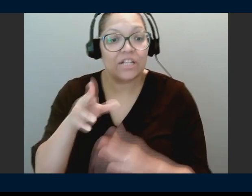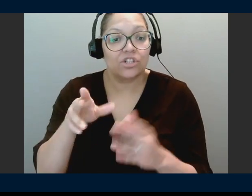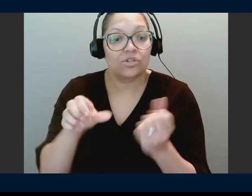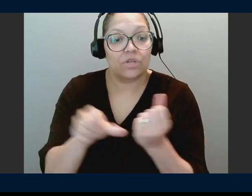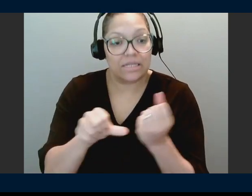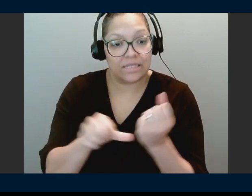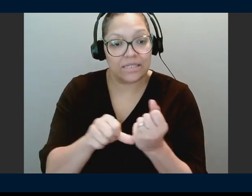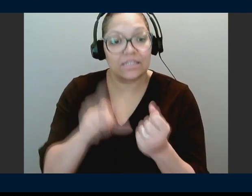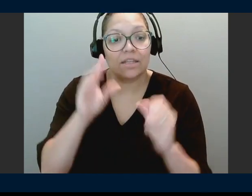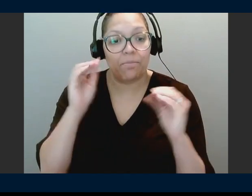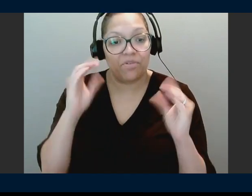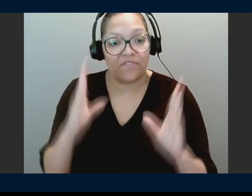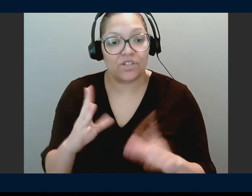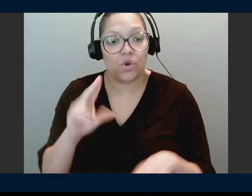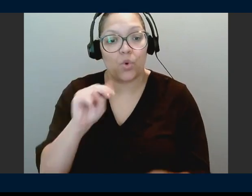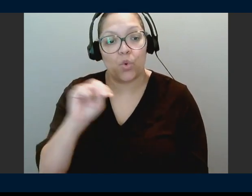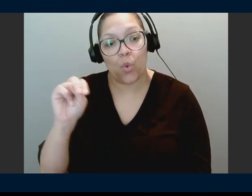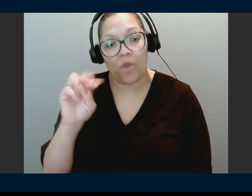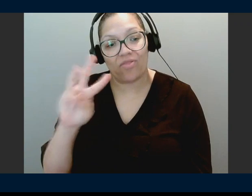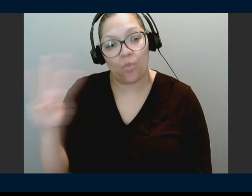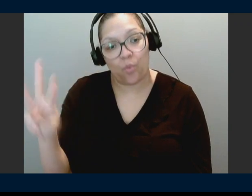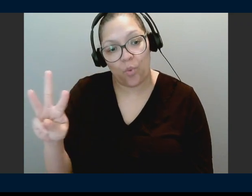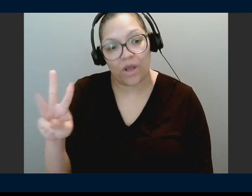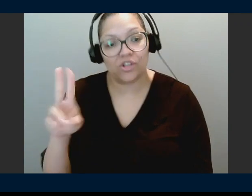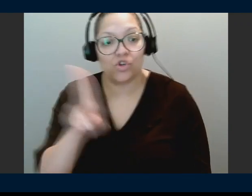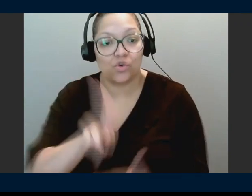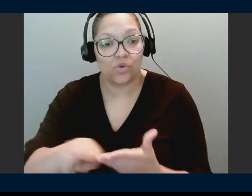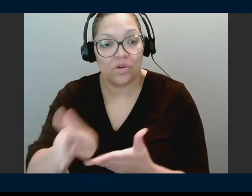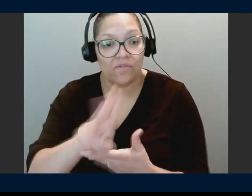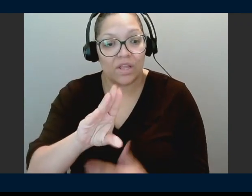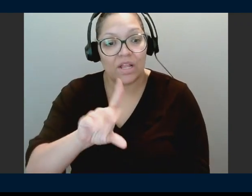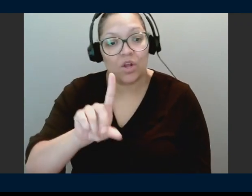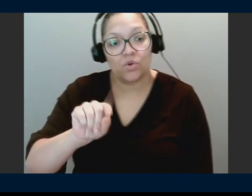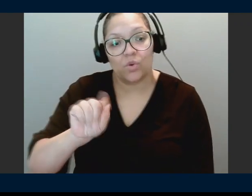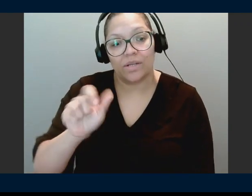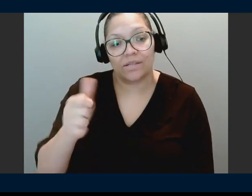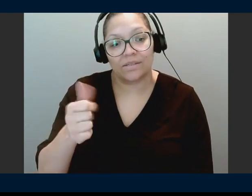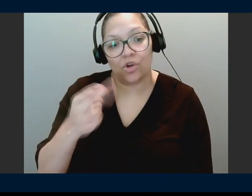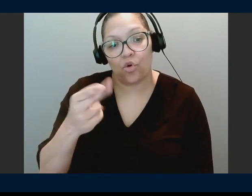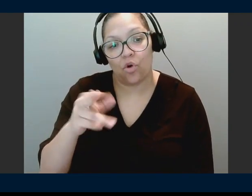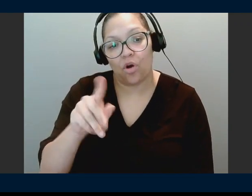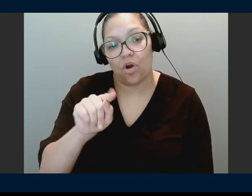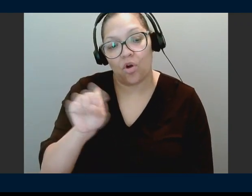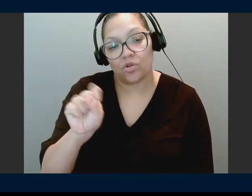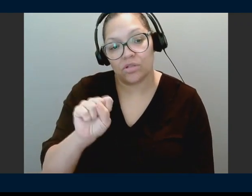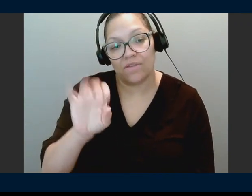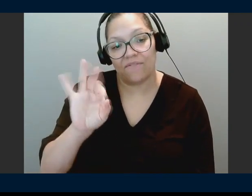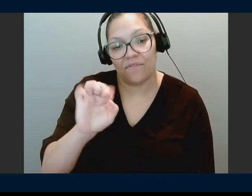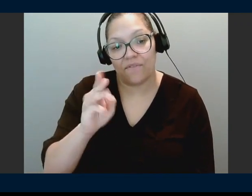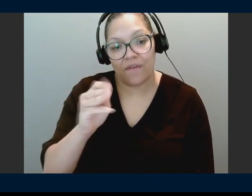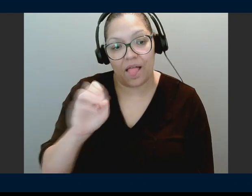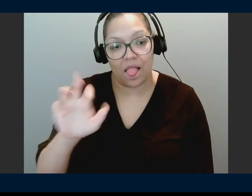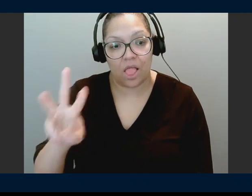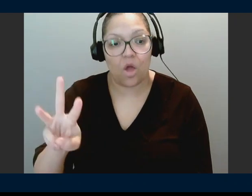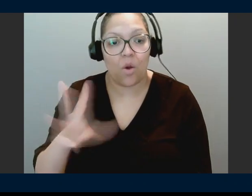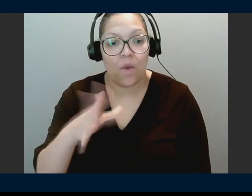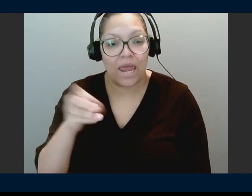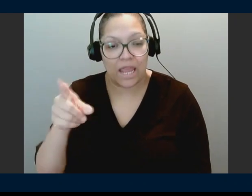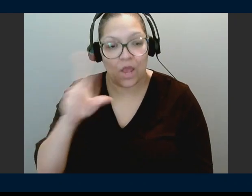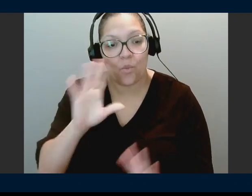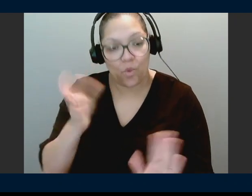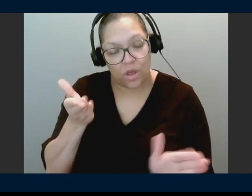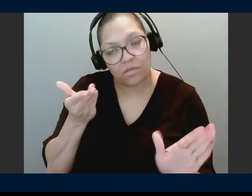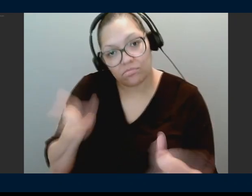Hertz Fellow, and he is going to talk about his Hertz Fellowship experience. Please take it away. Great, thank you very